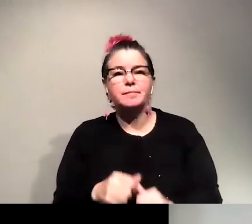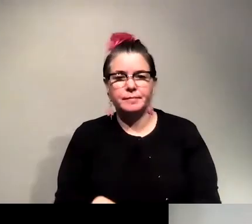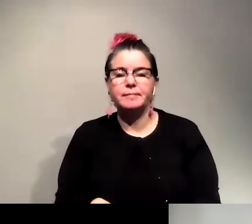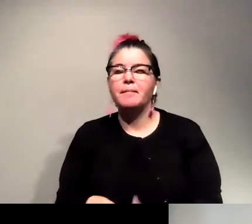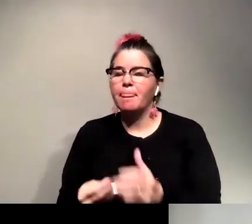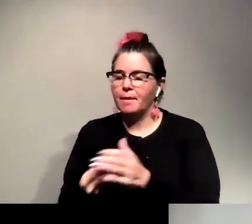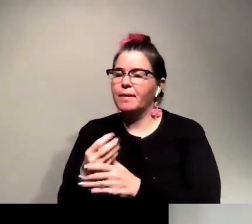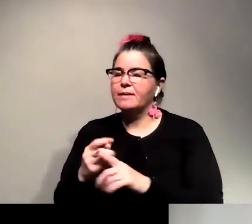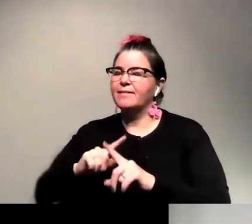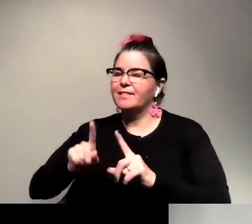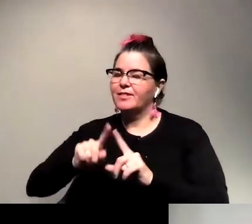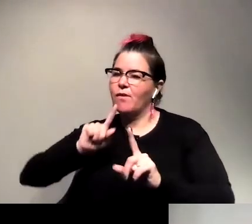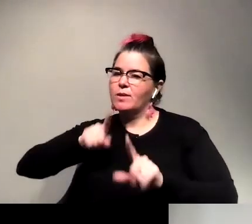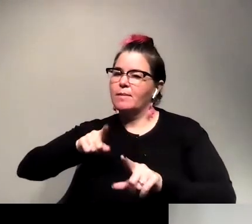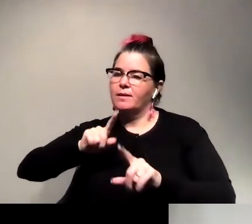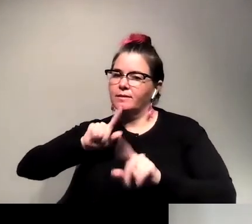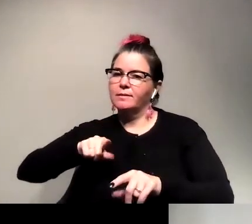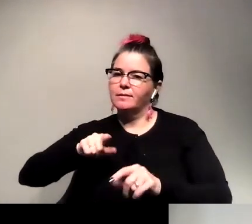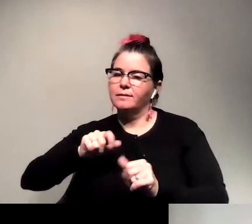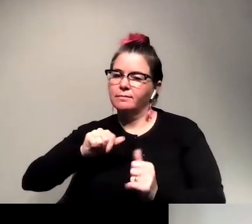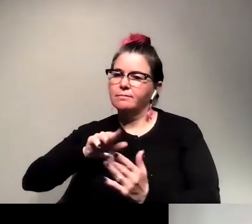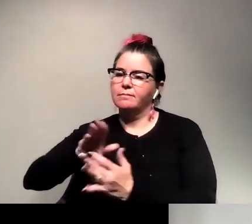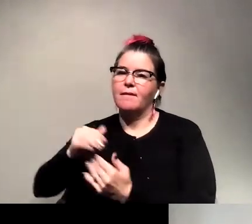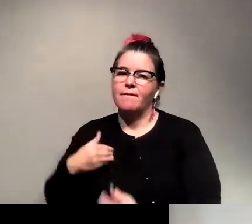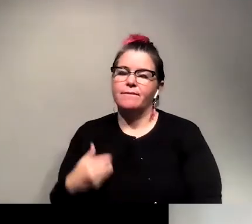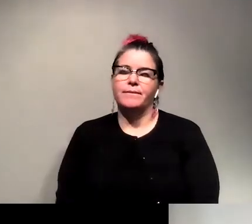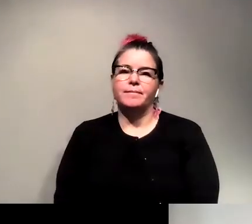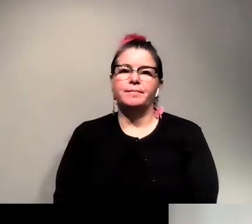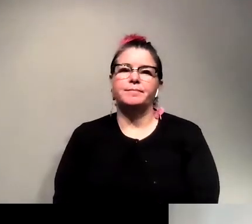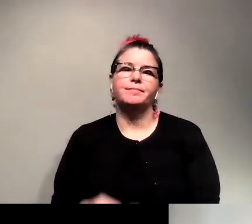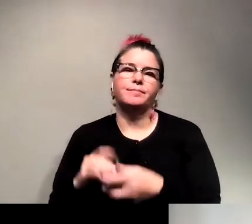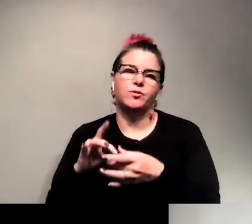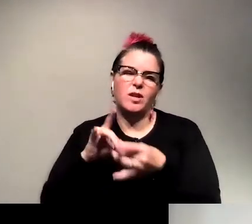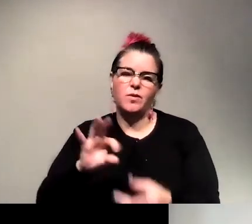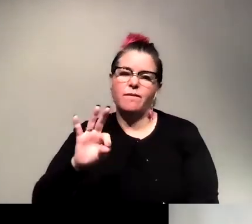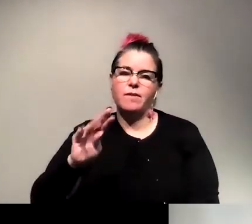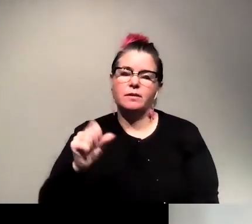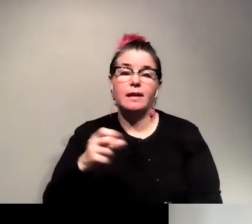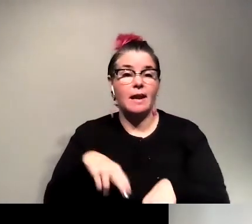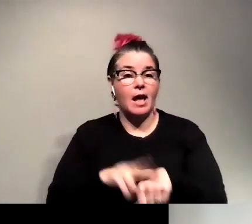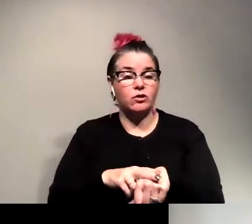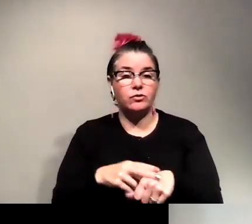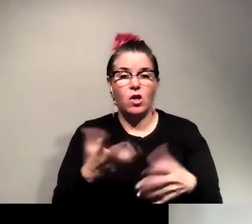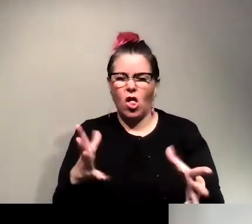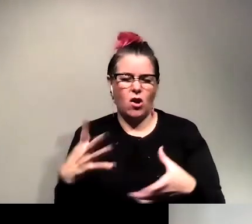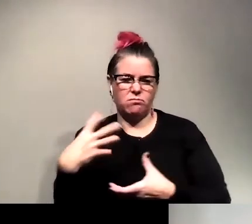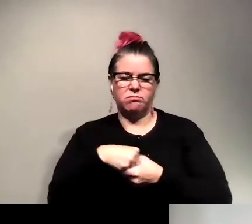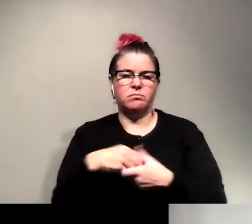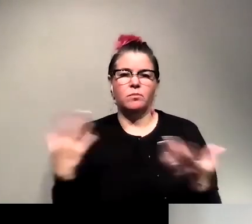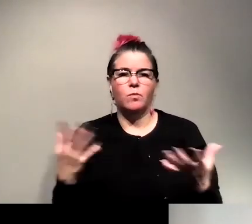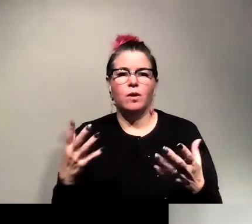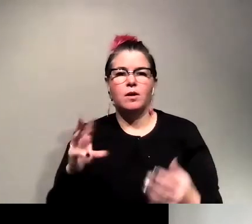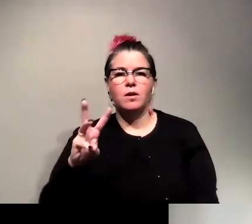different response mechanisms to fungi. So one of the big like natural things that they have that they already have is their like